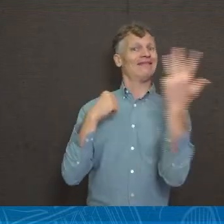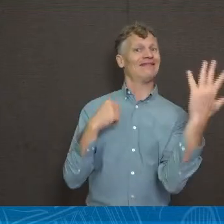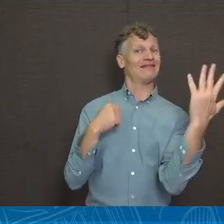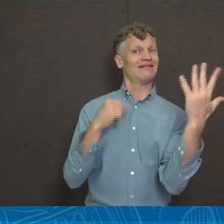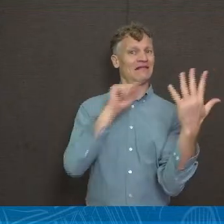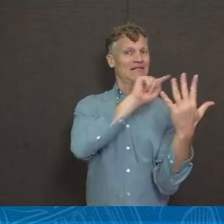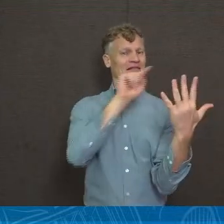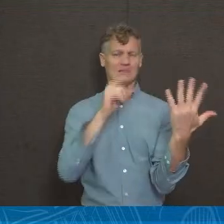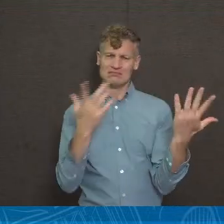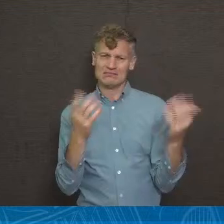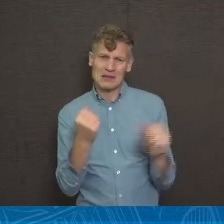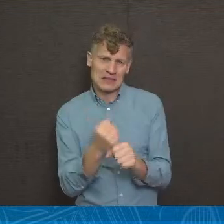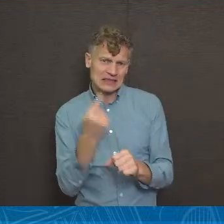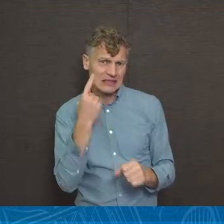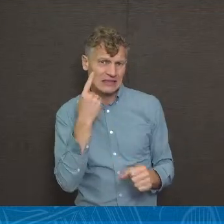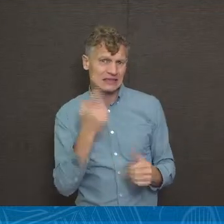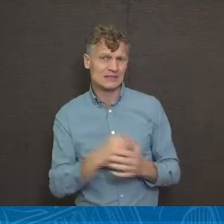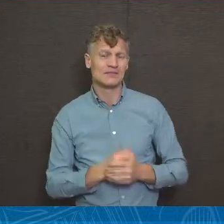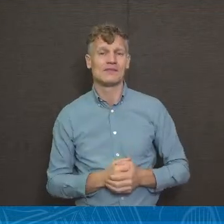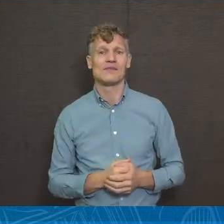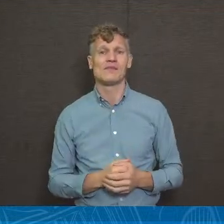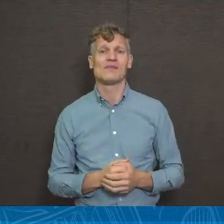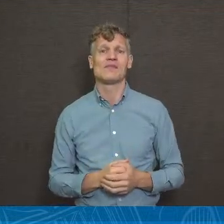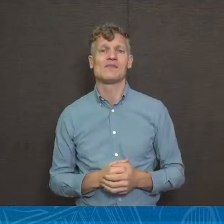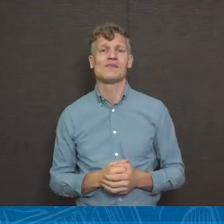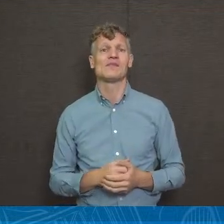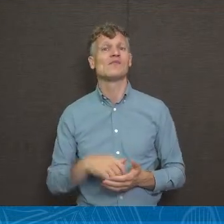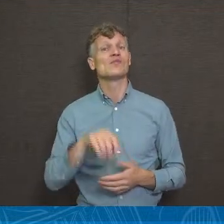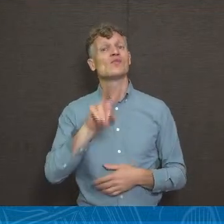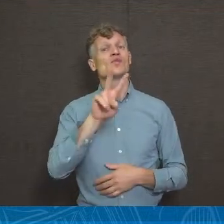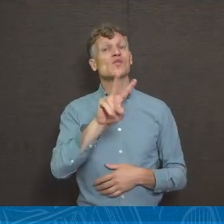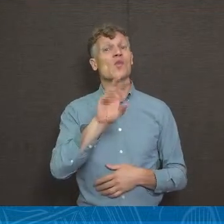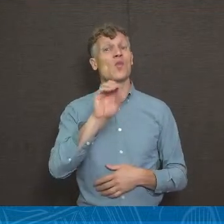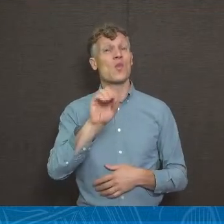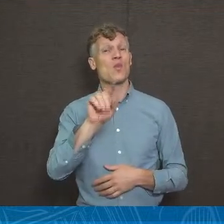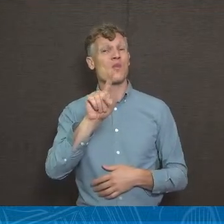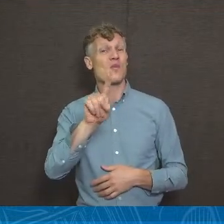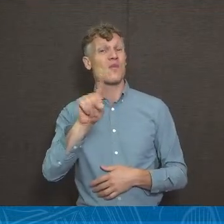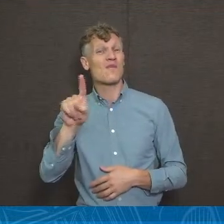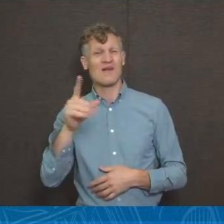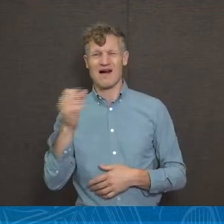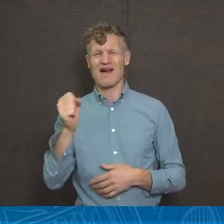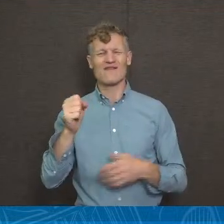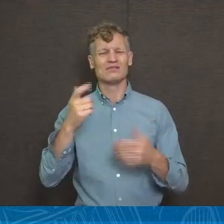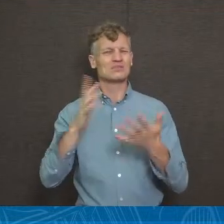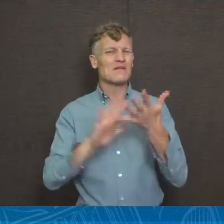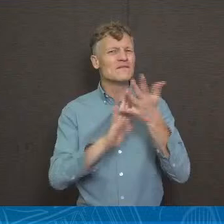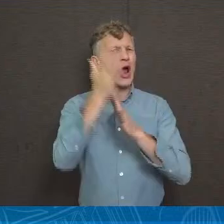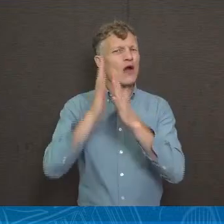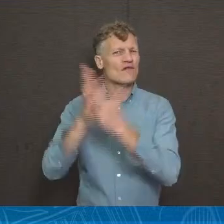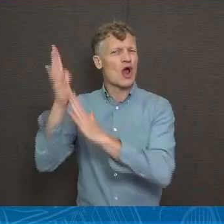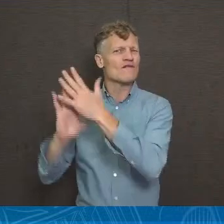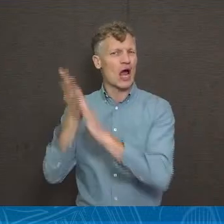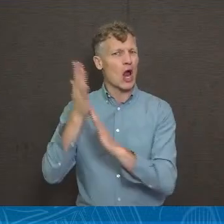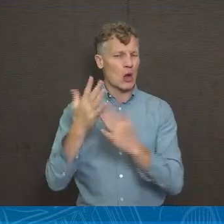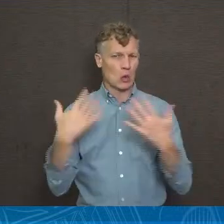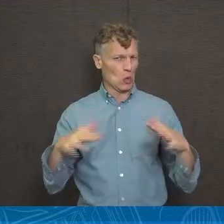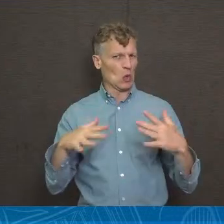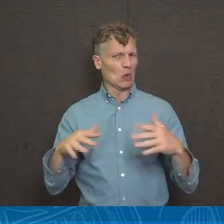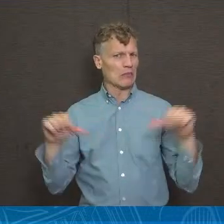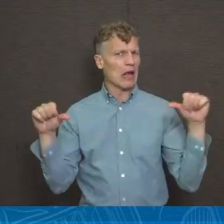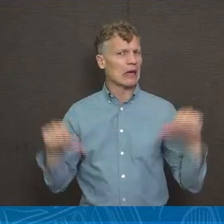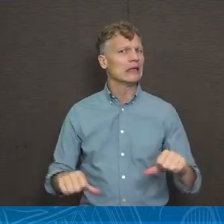we see is, after the bushfire inquiry in Australia in 2011, is that in Australia all of our policies started referencing